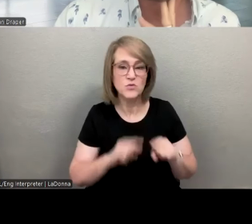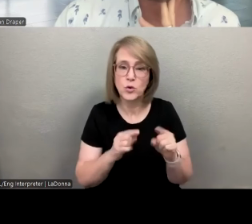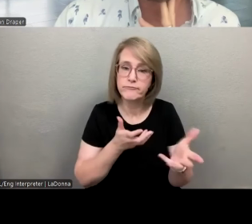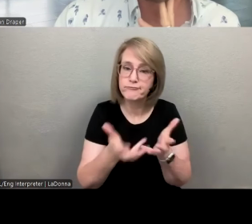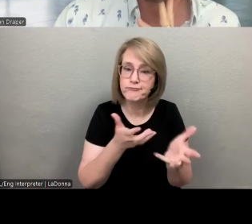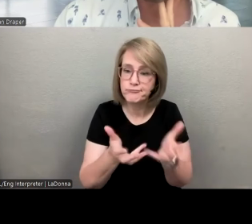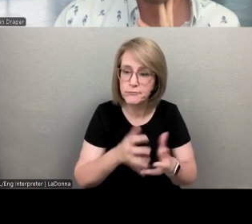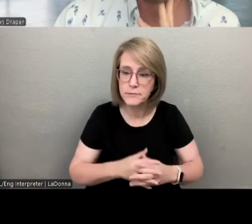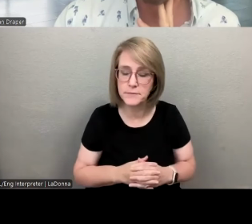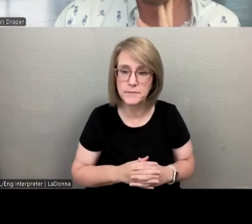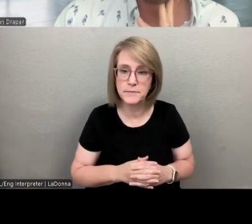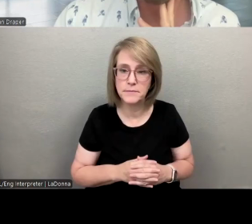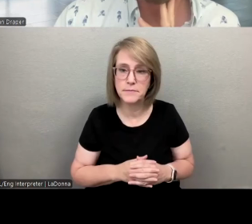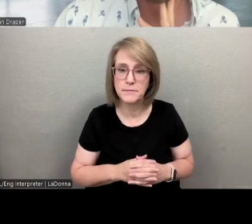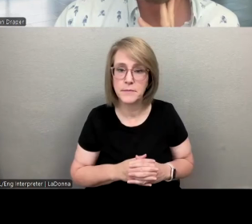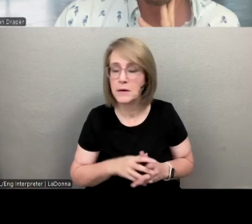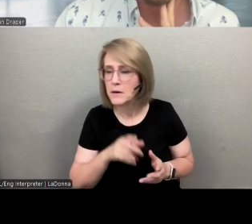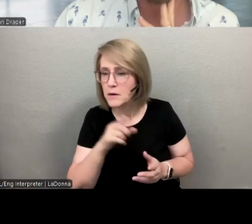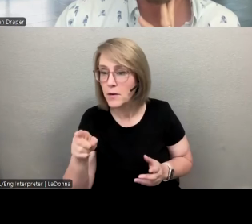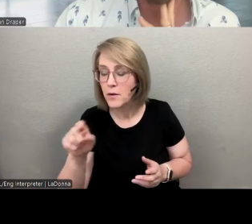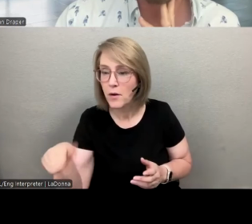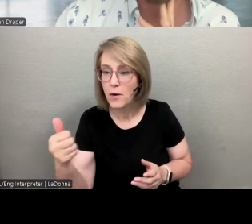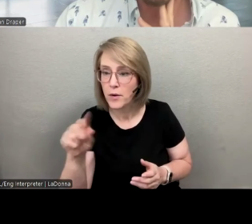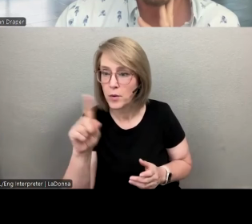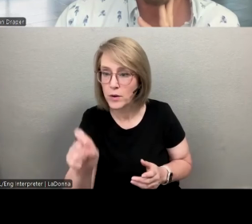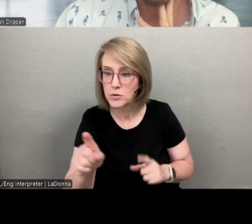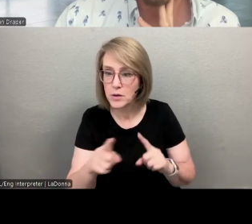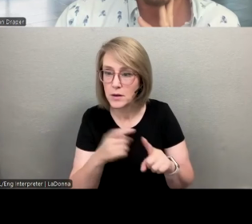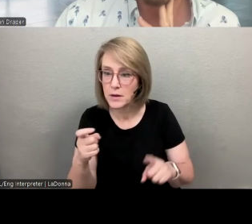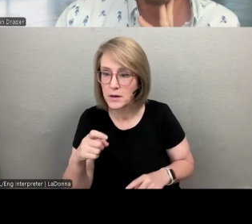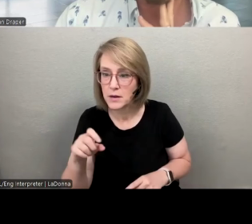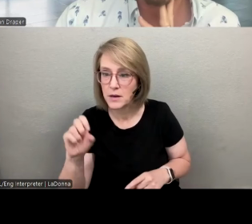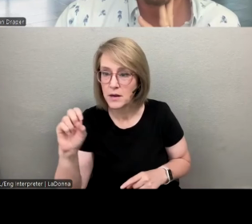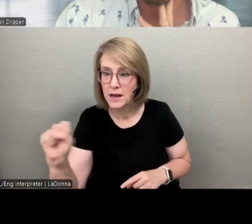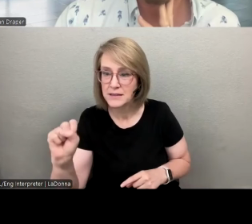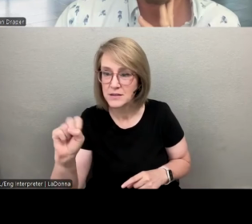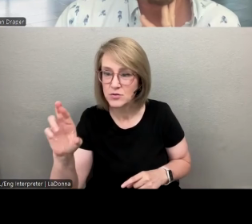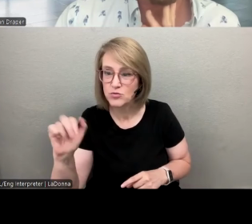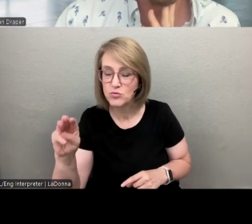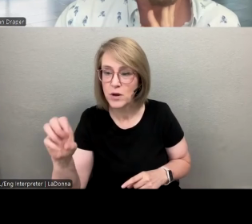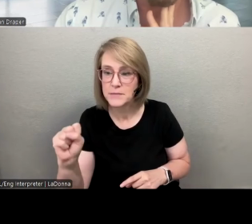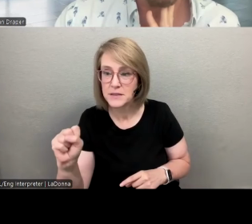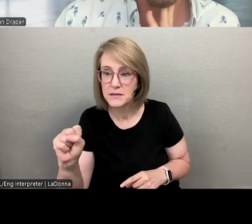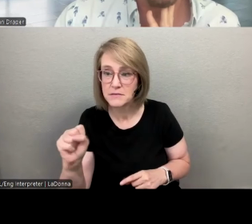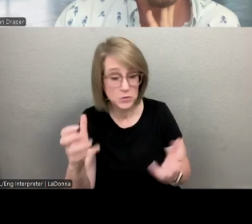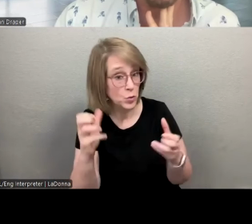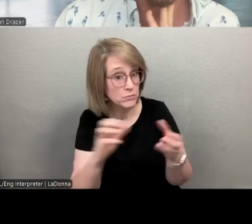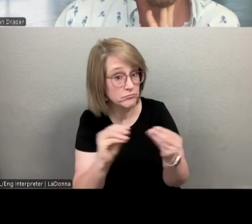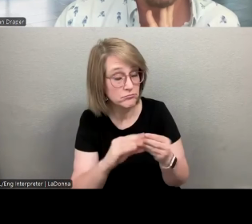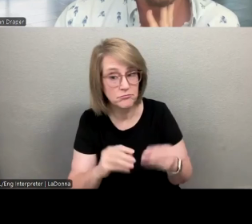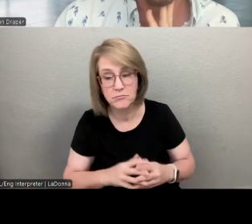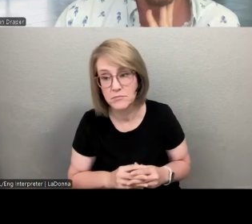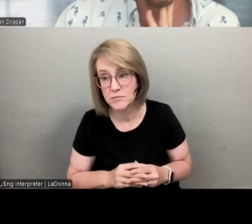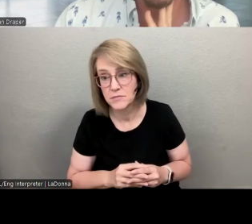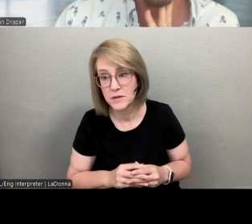And also, there's another question here in the chat from Ms. Rams. Would you like to offer